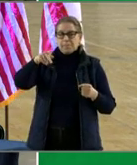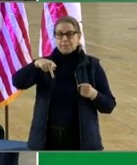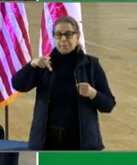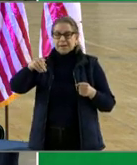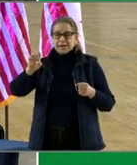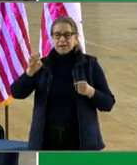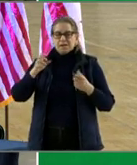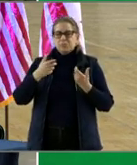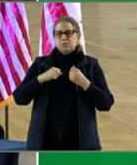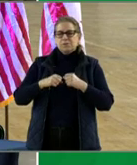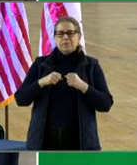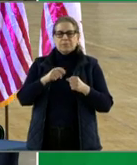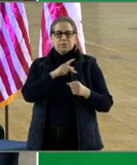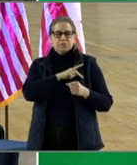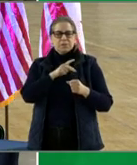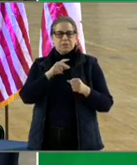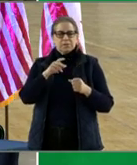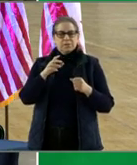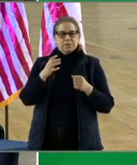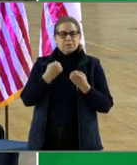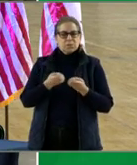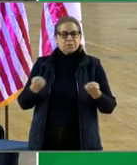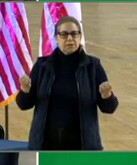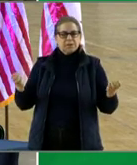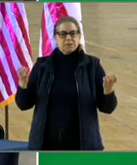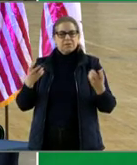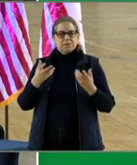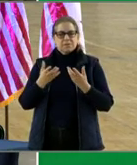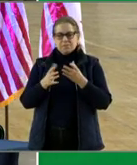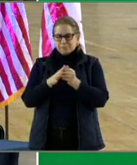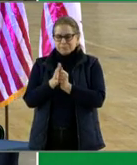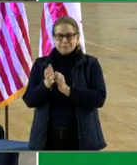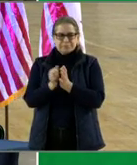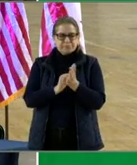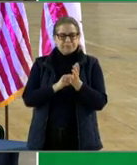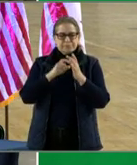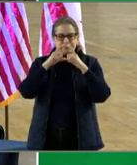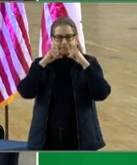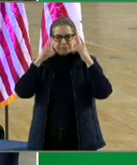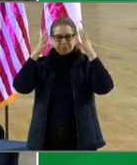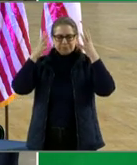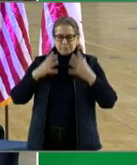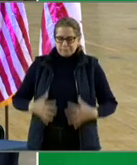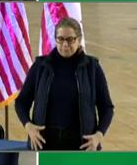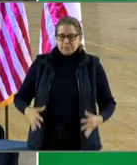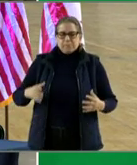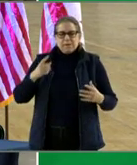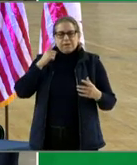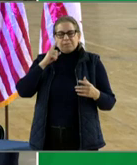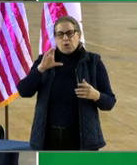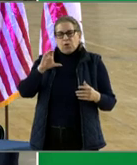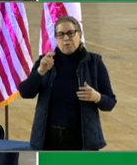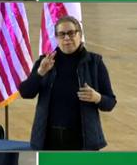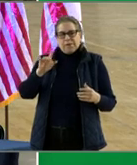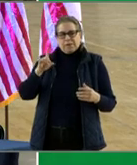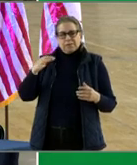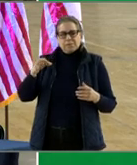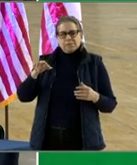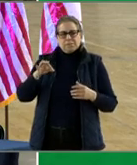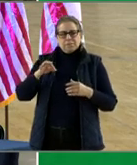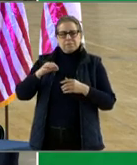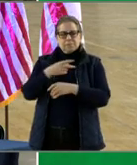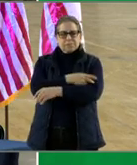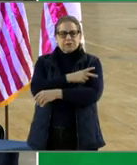that are necessary for COVID specific related care, they have provided all of the types of supplies that are necessary for a